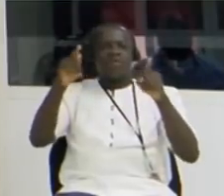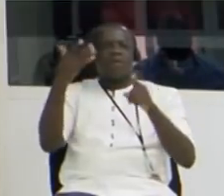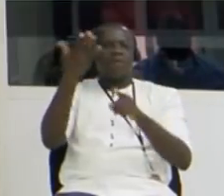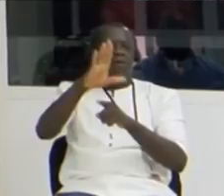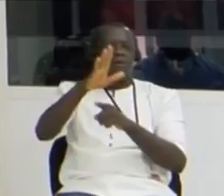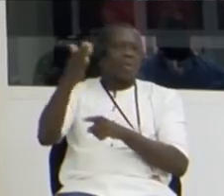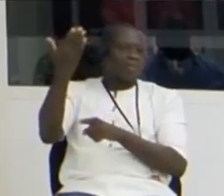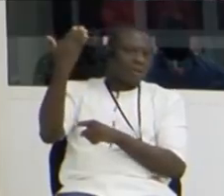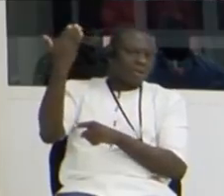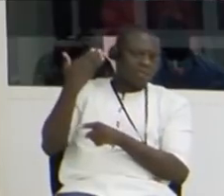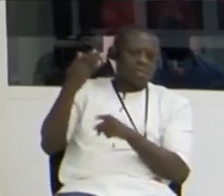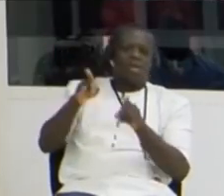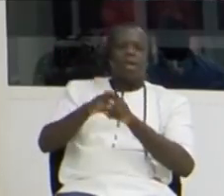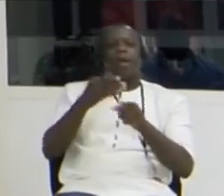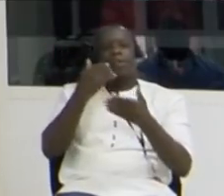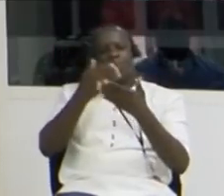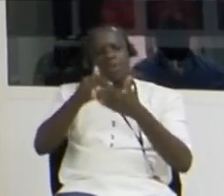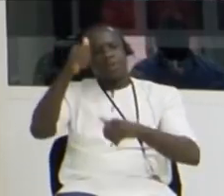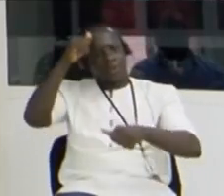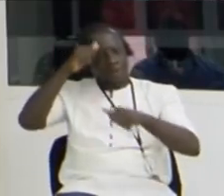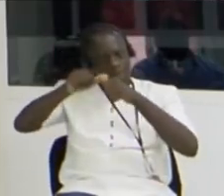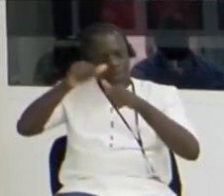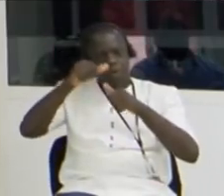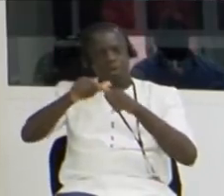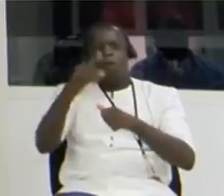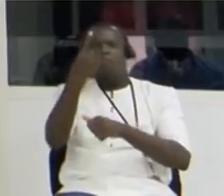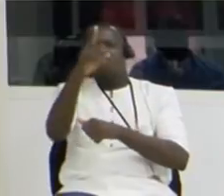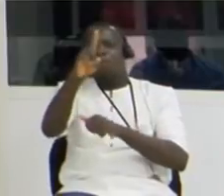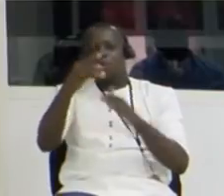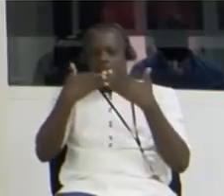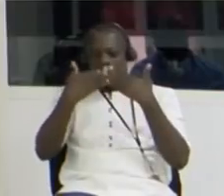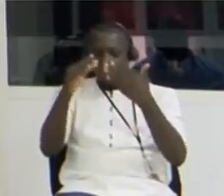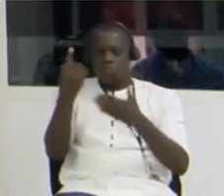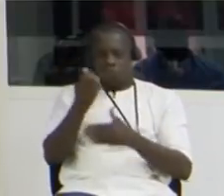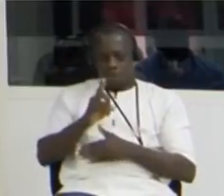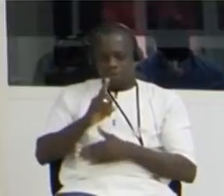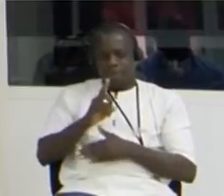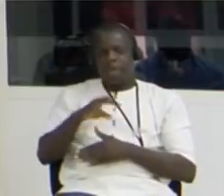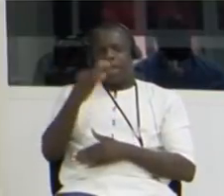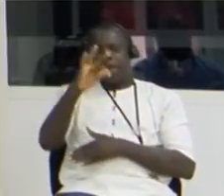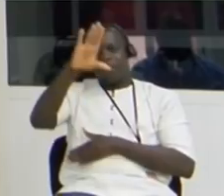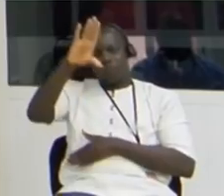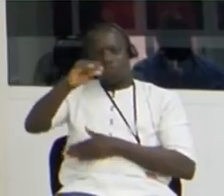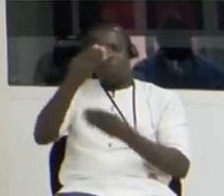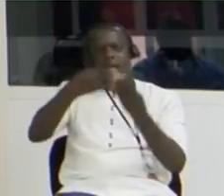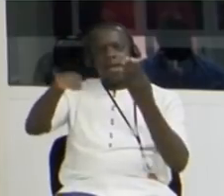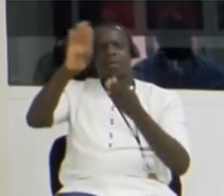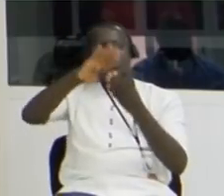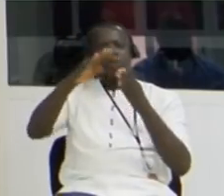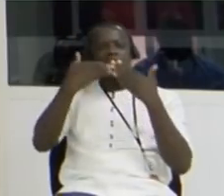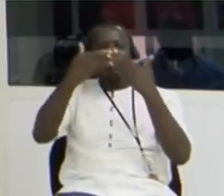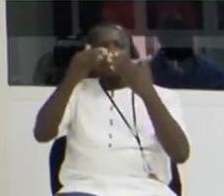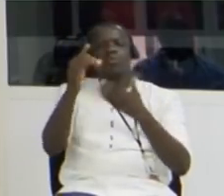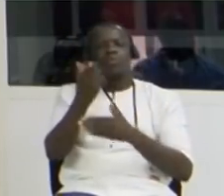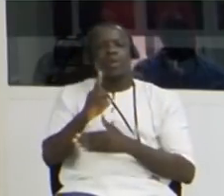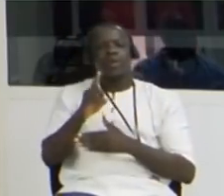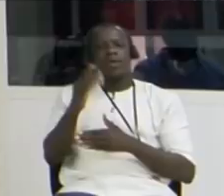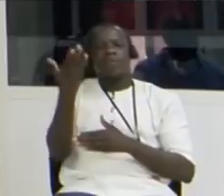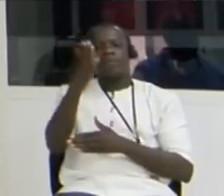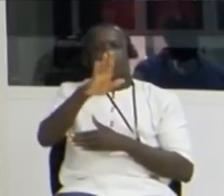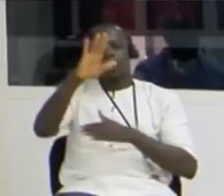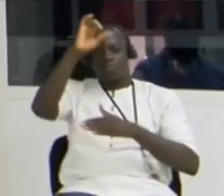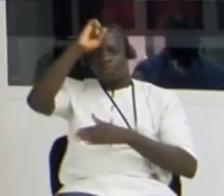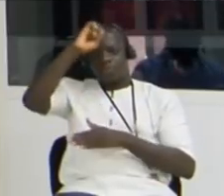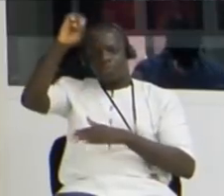what information was requested at first, and if they did, what was the additional information requested from the President's